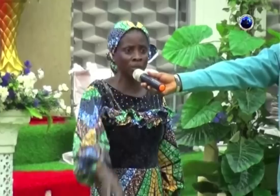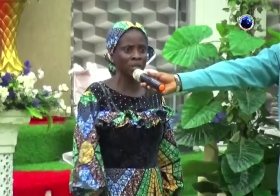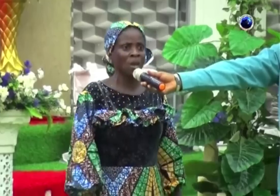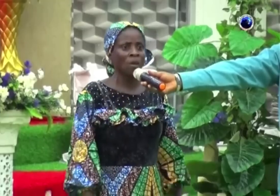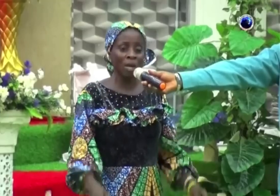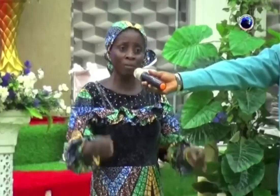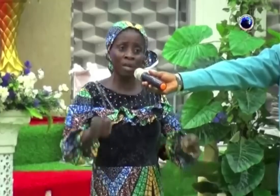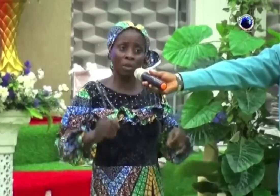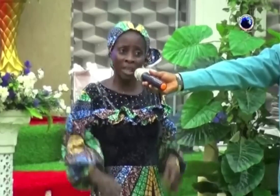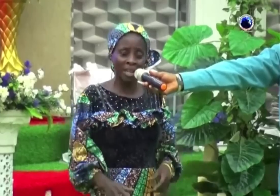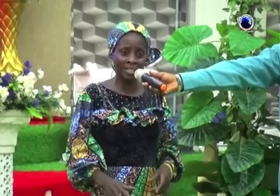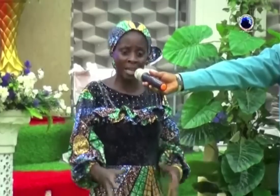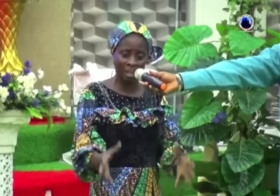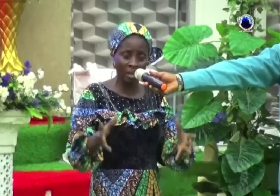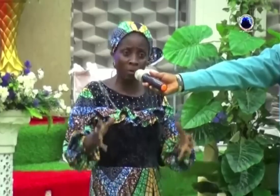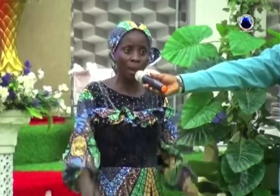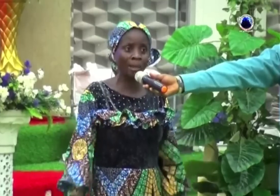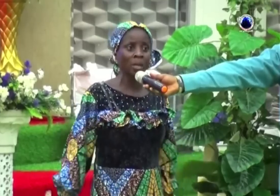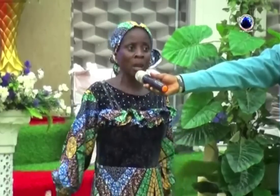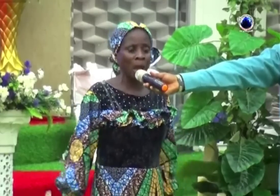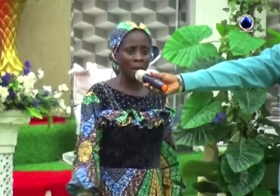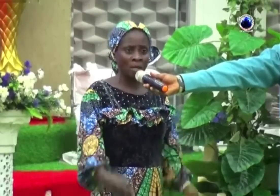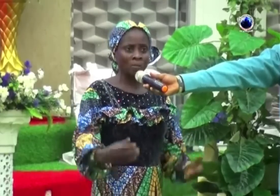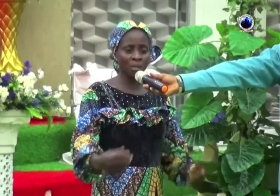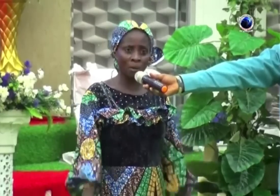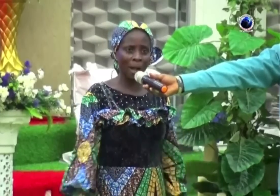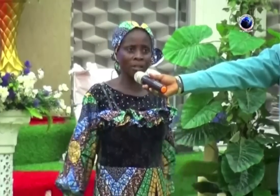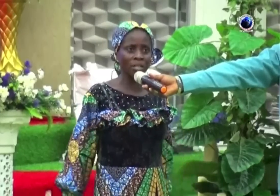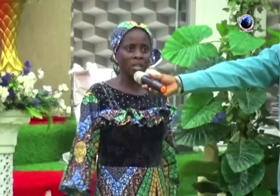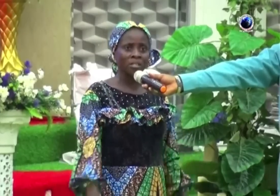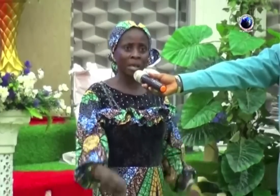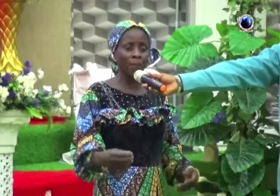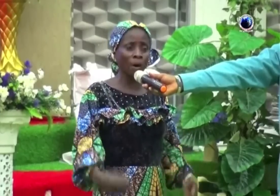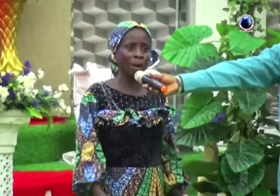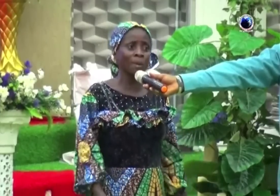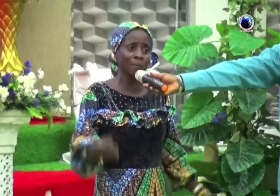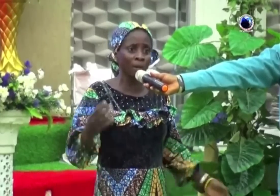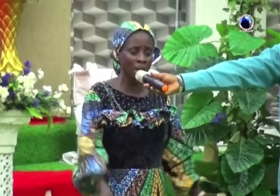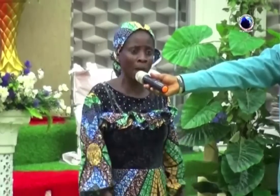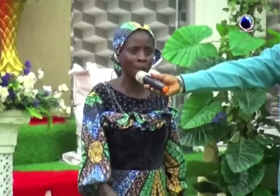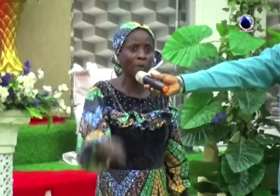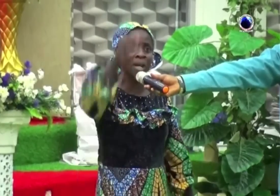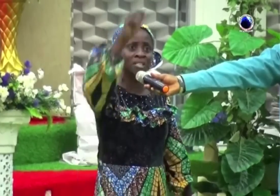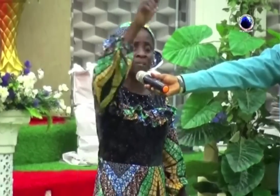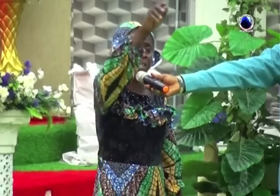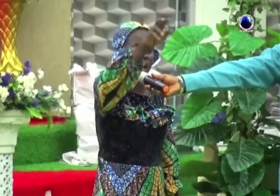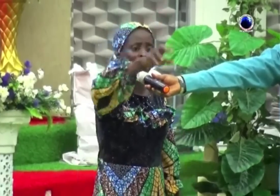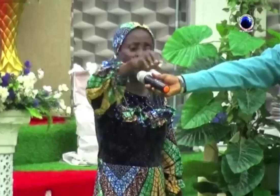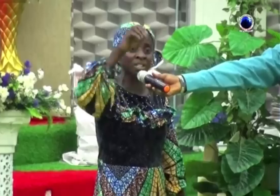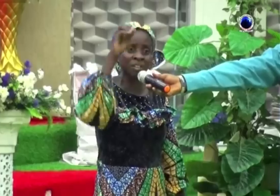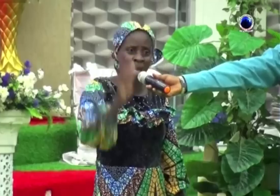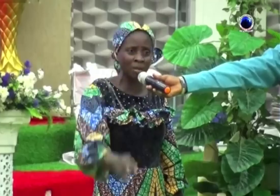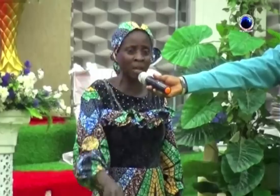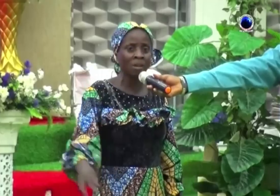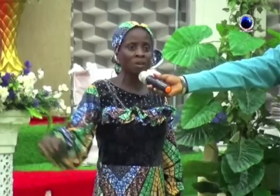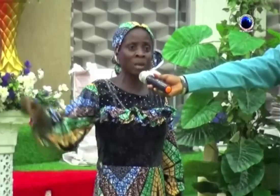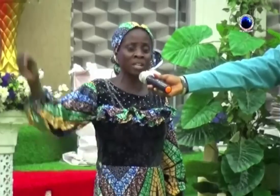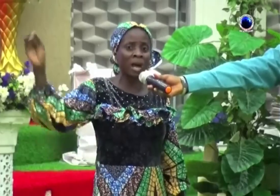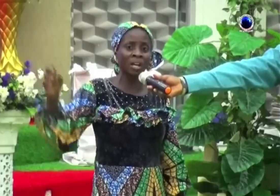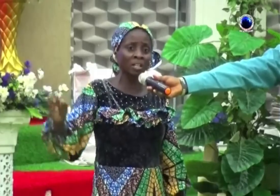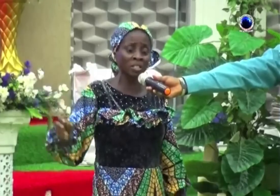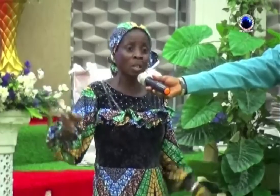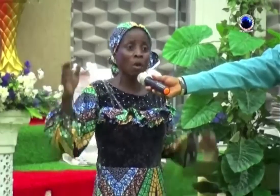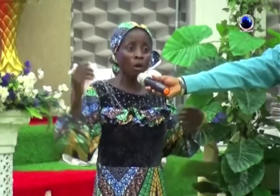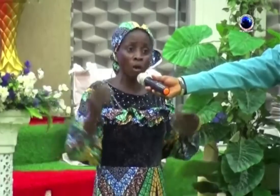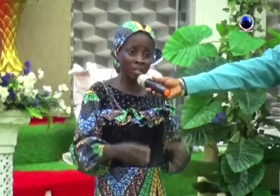mo ni oni won ni moto telese ese yen wu bayi ah mo se wa ri oni se le bo nwe mo ni mo le we mo wa se dress owo fun mi 3000 pe ki